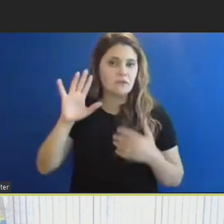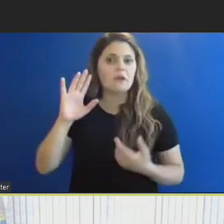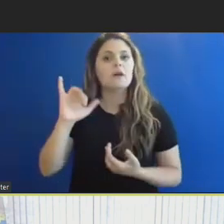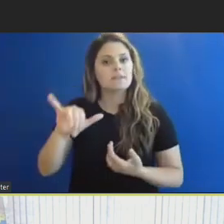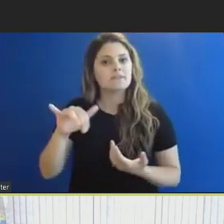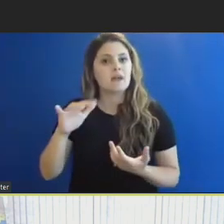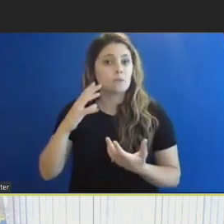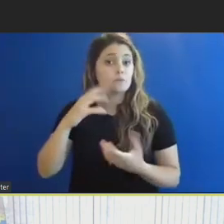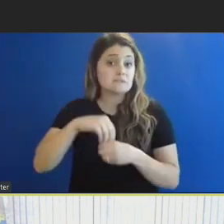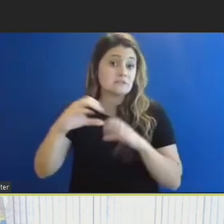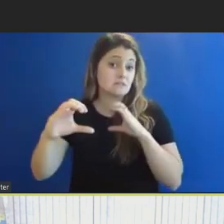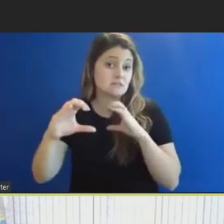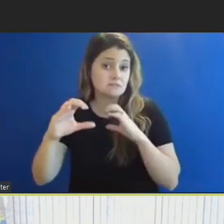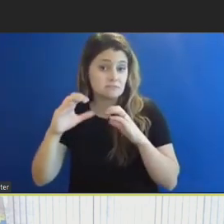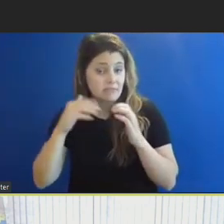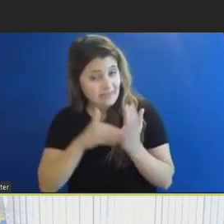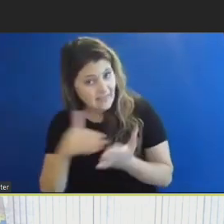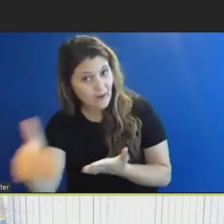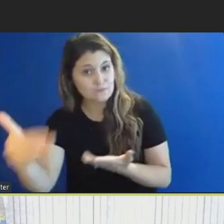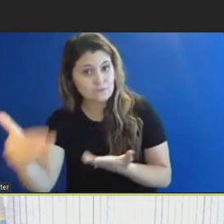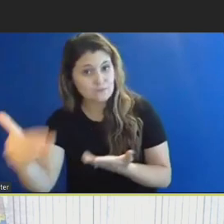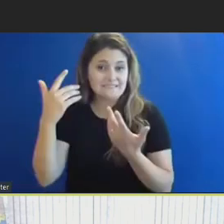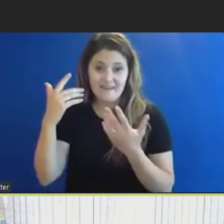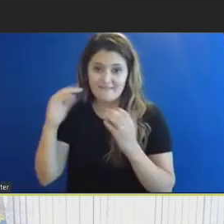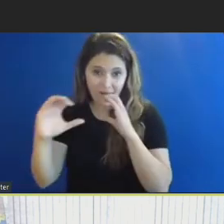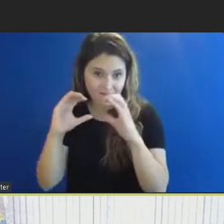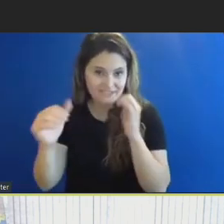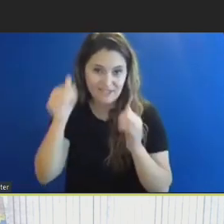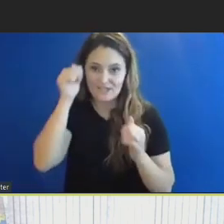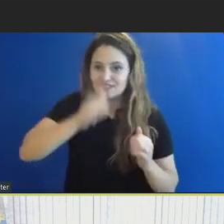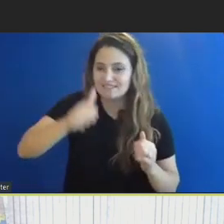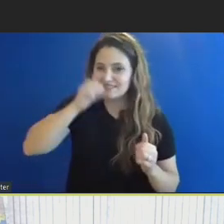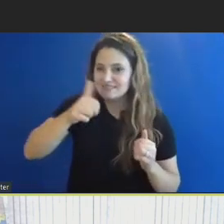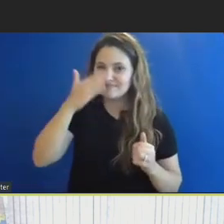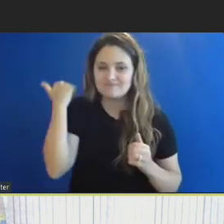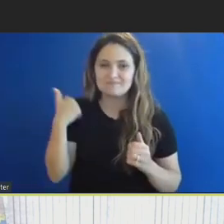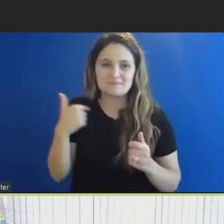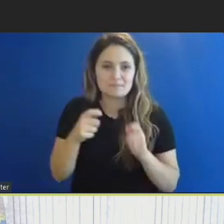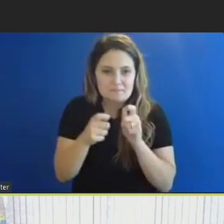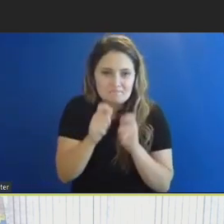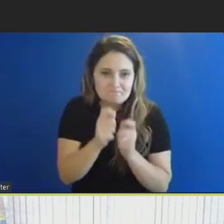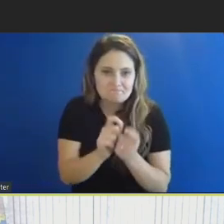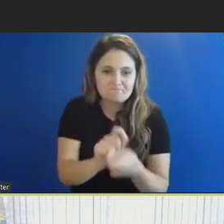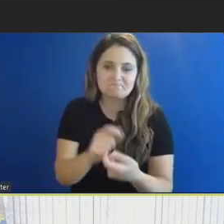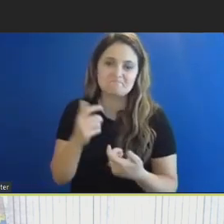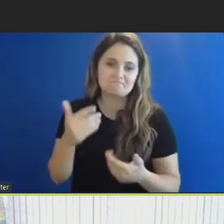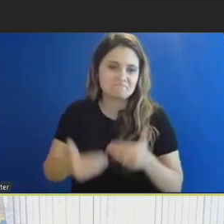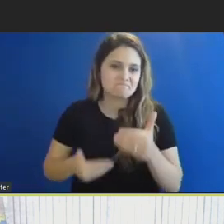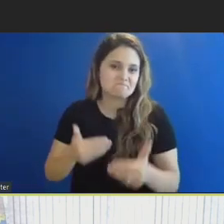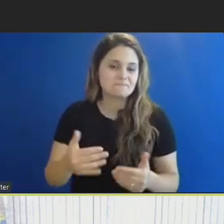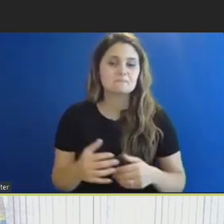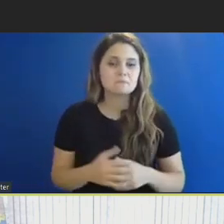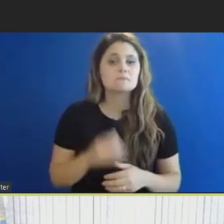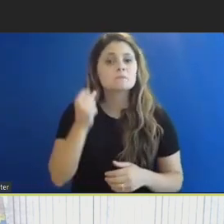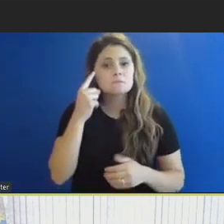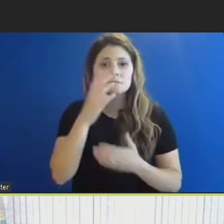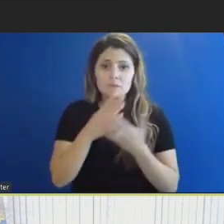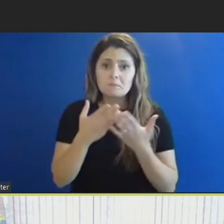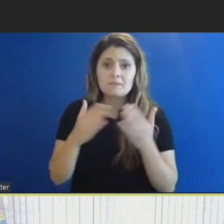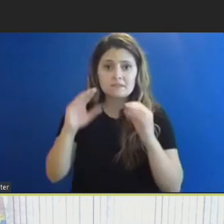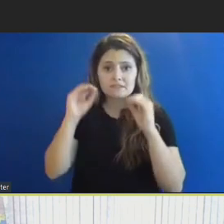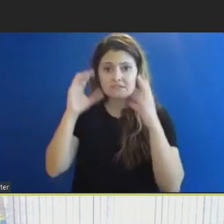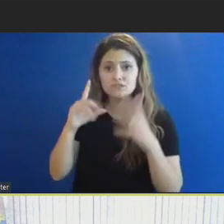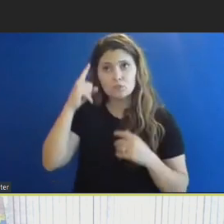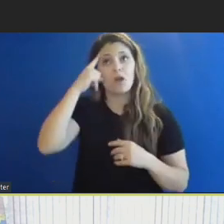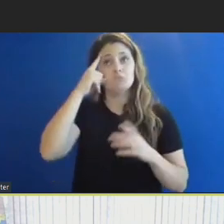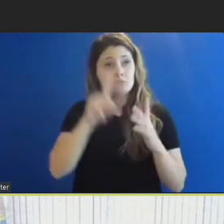1,000 conversations, and it happens every day because we're making those little adjustments here and there. And there are things that teachers are going to think